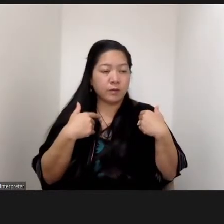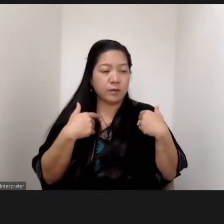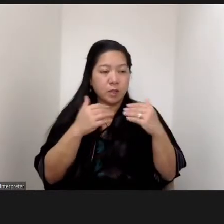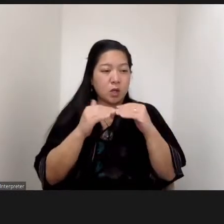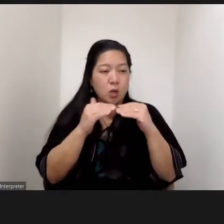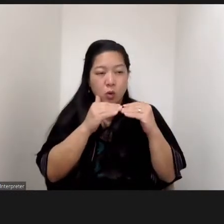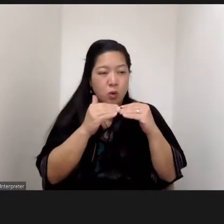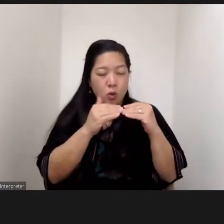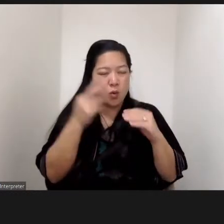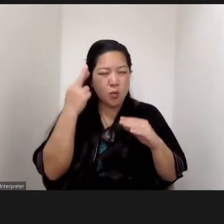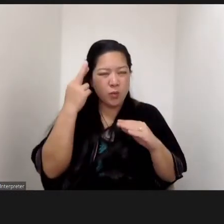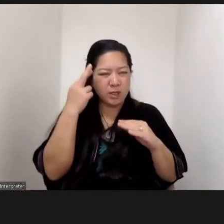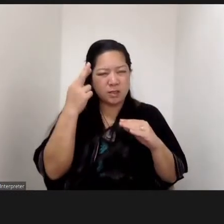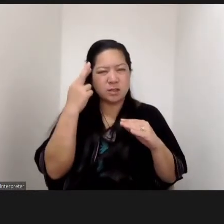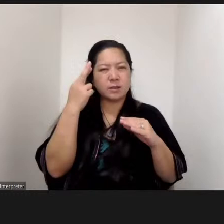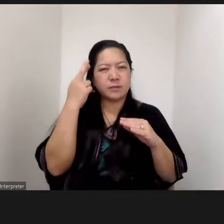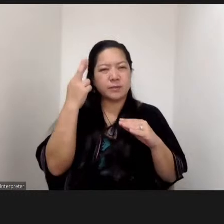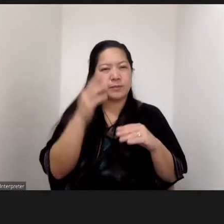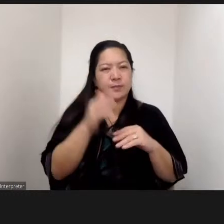justifiable reason